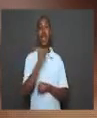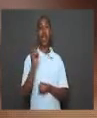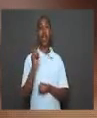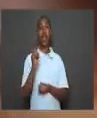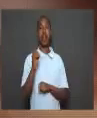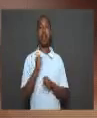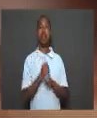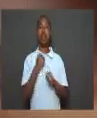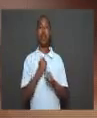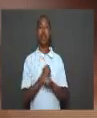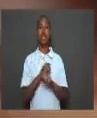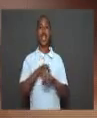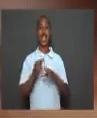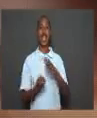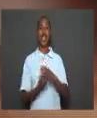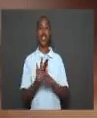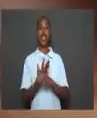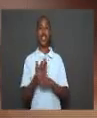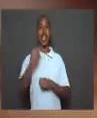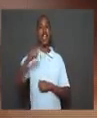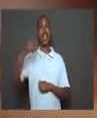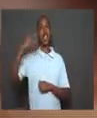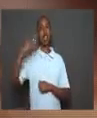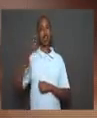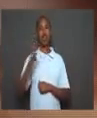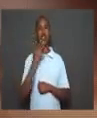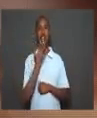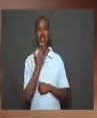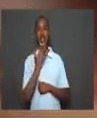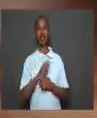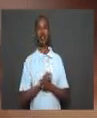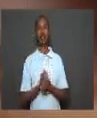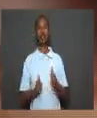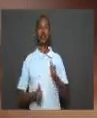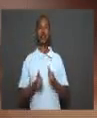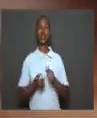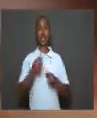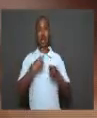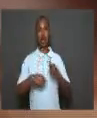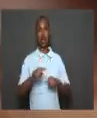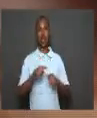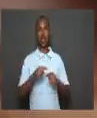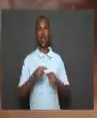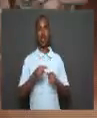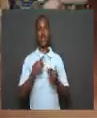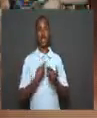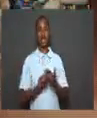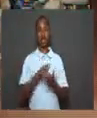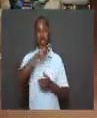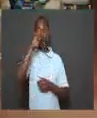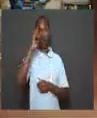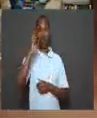it produces leather that is a greenish-blue color, which comes from the chromium.